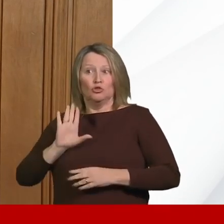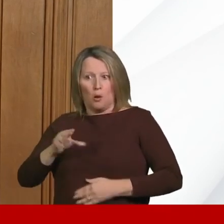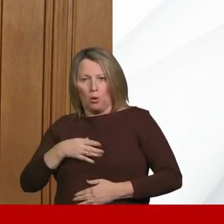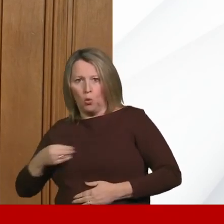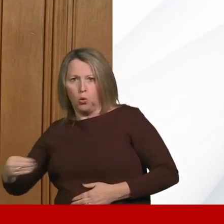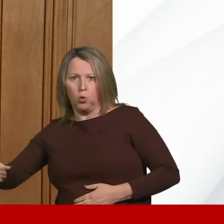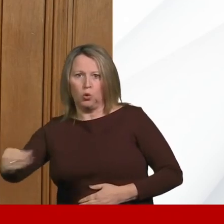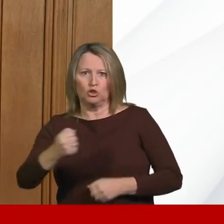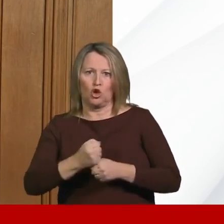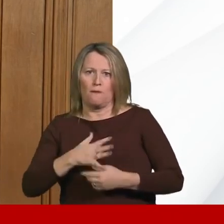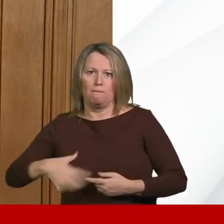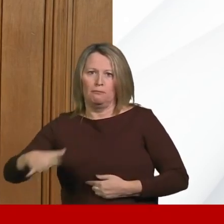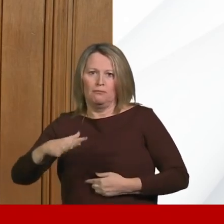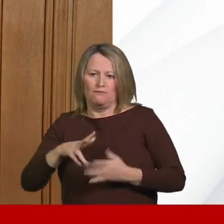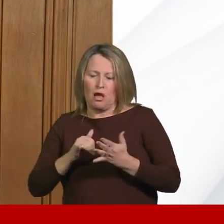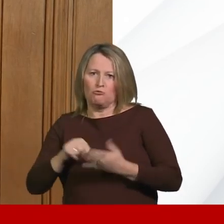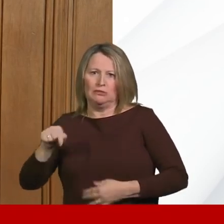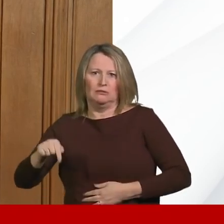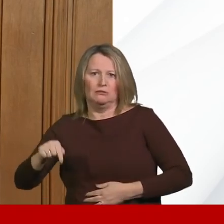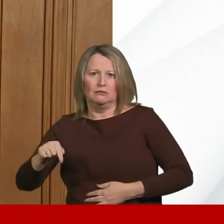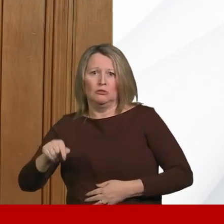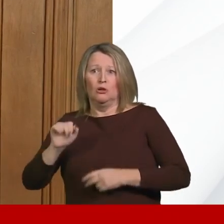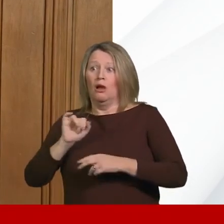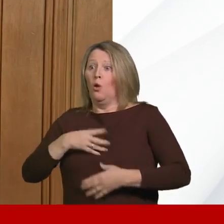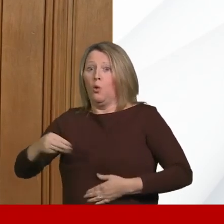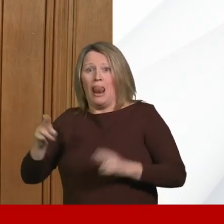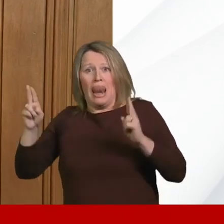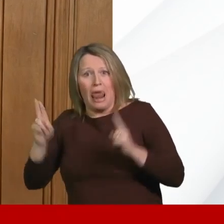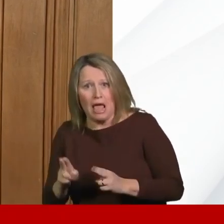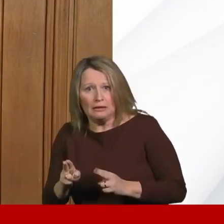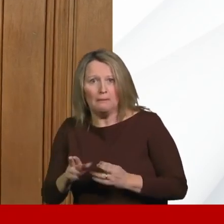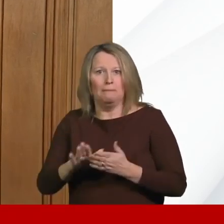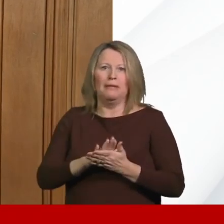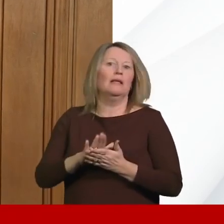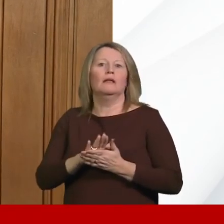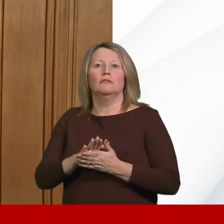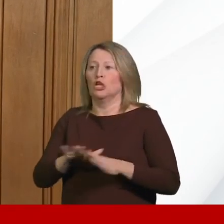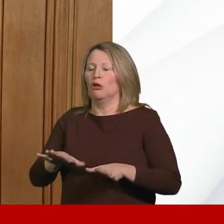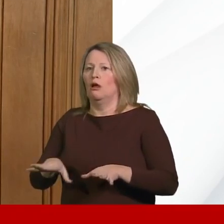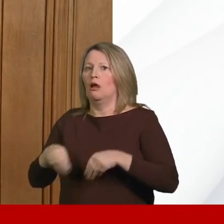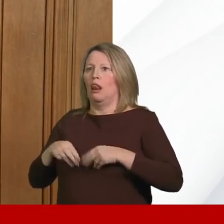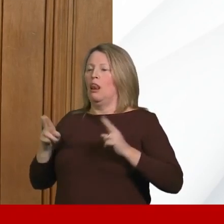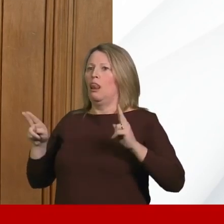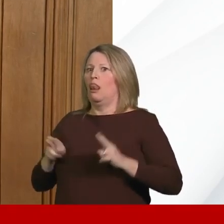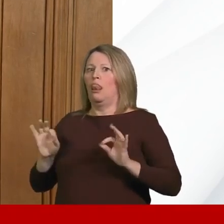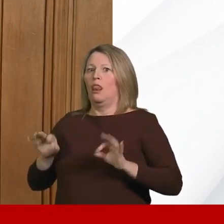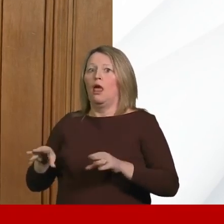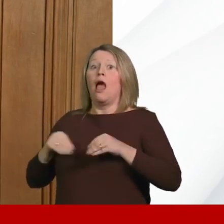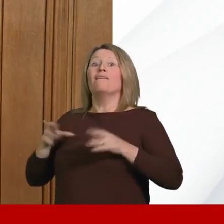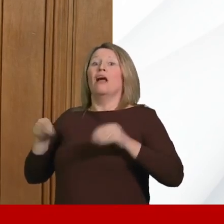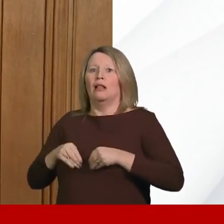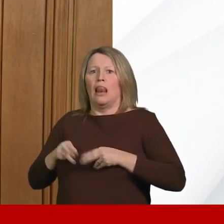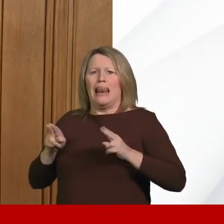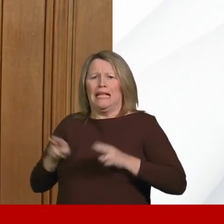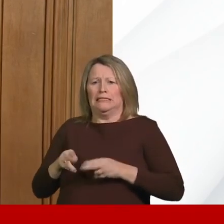big risk around each other. They also may not spread it as much. We don't know that yet. We don't know the exact spread of this. It's not